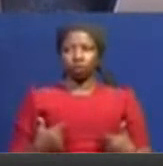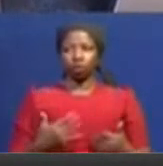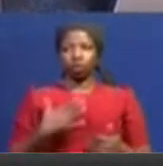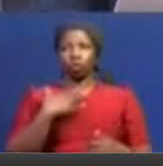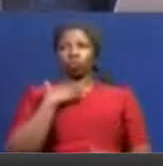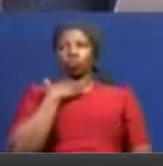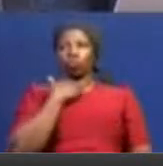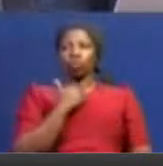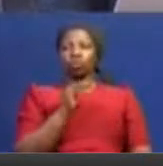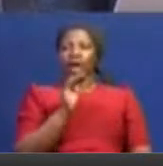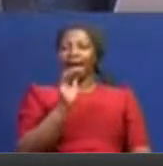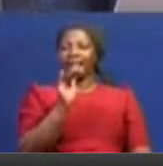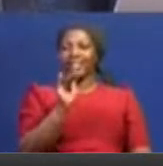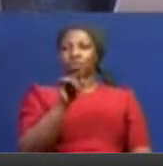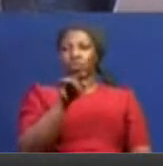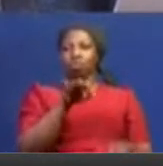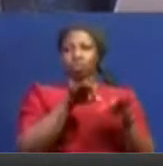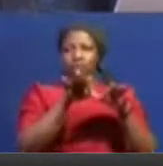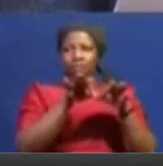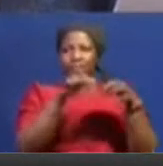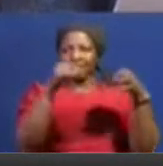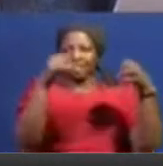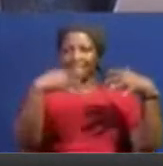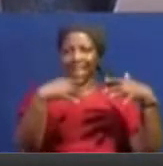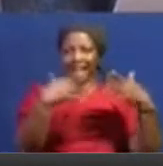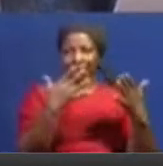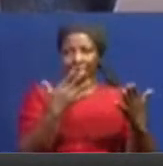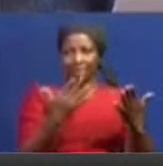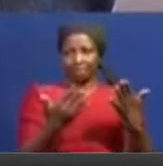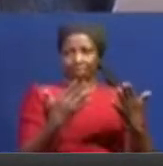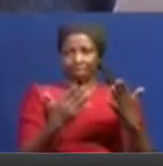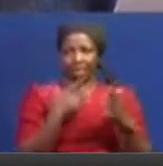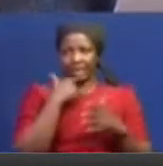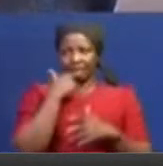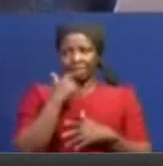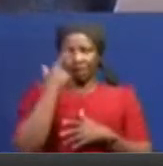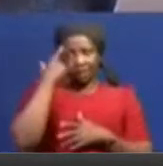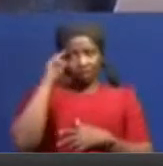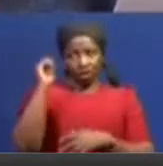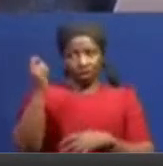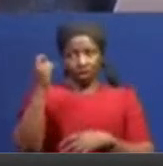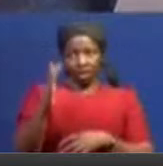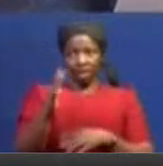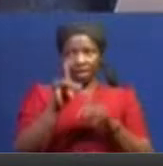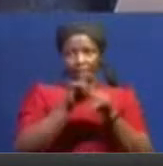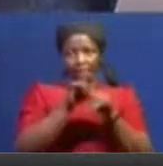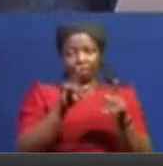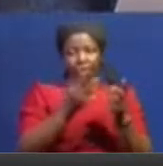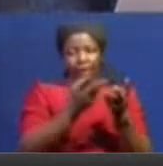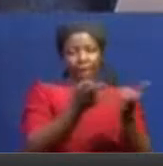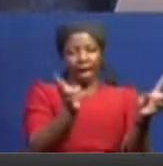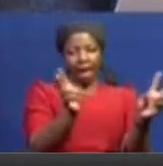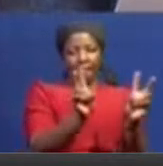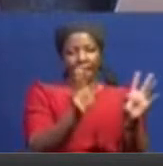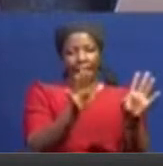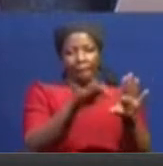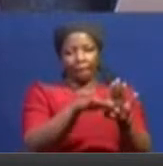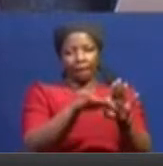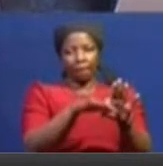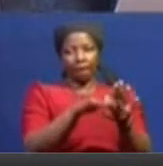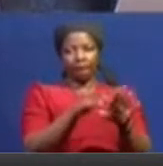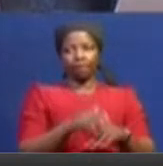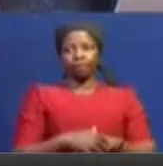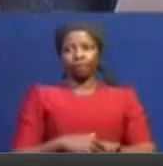want to seek clarification, and perhaps for Kenyans and members of the panel here,